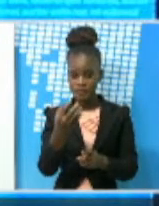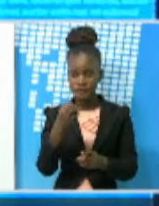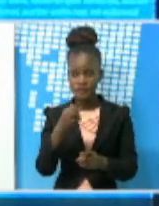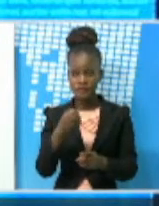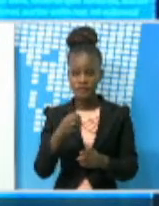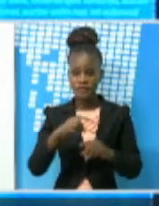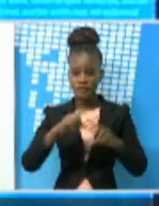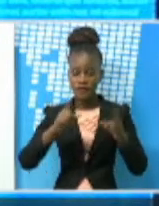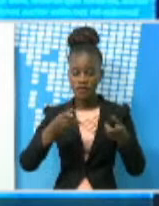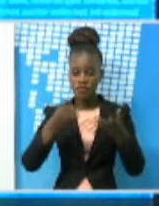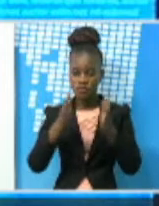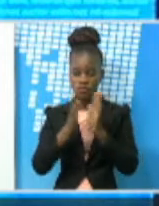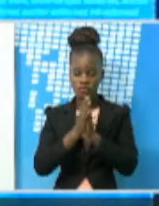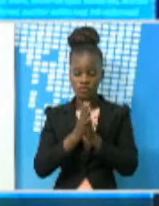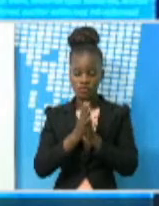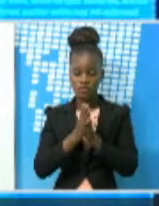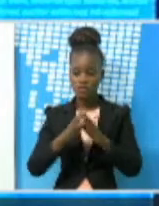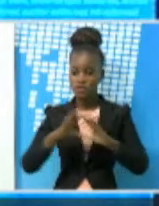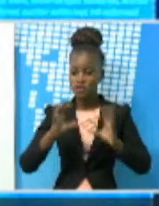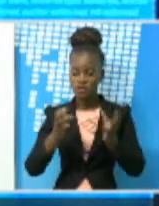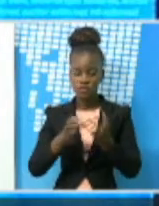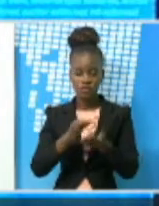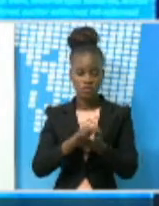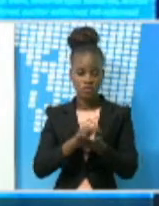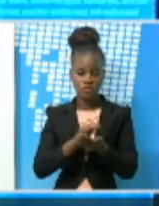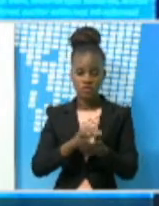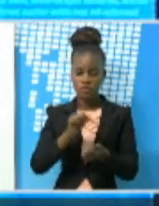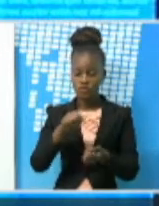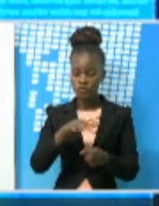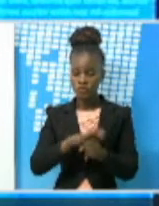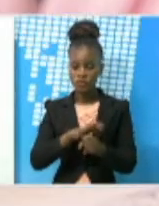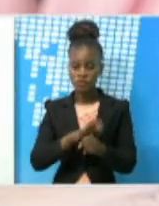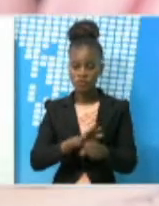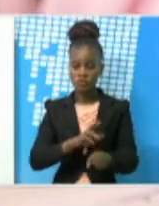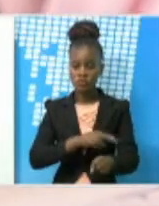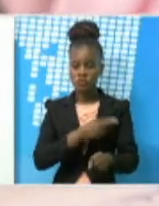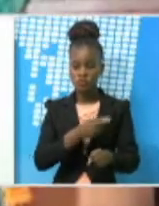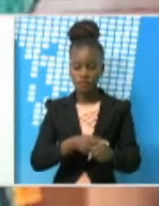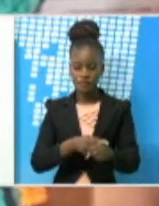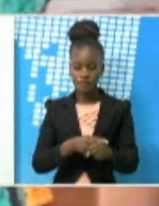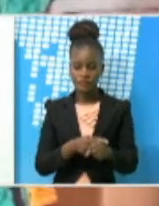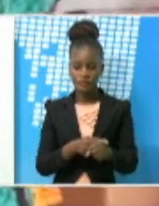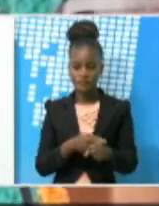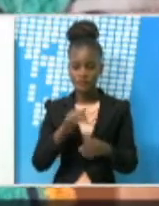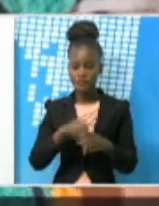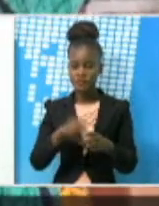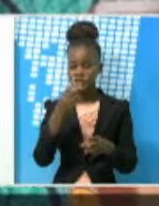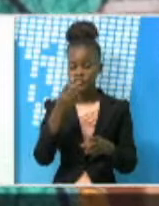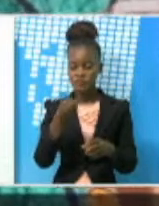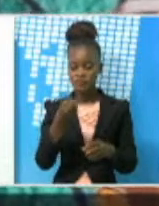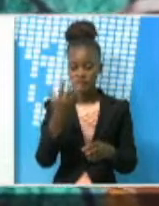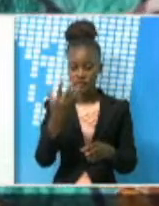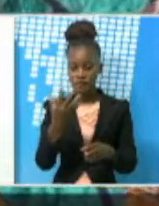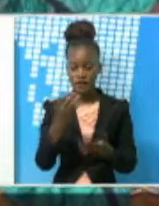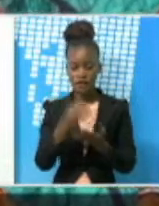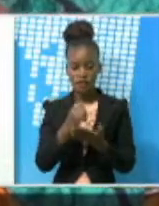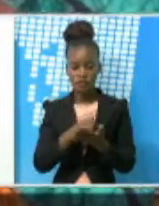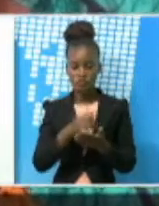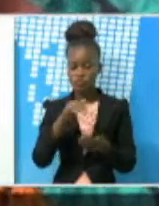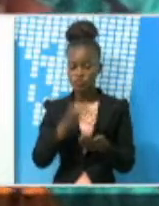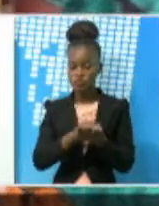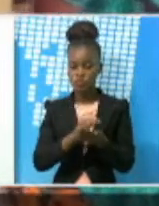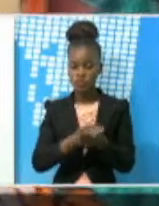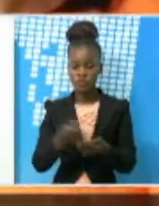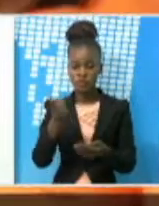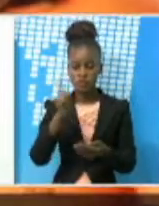big the Ssonko is. We have the details in this report. In 2015, the Uganda Cooperative Savings and Credit Union,